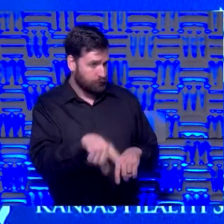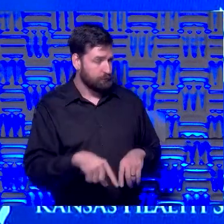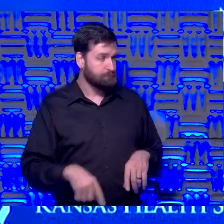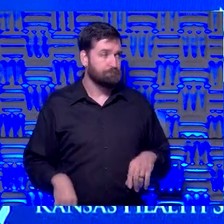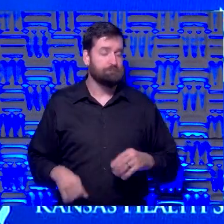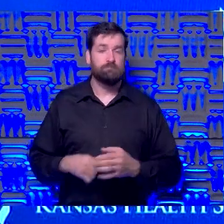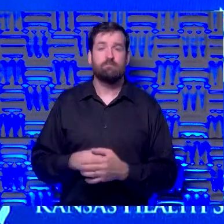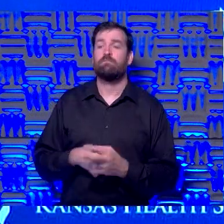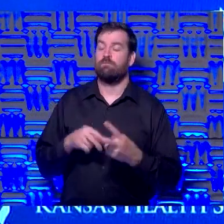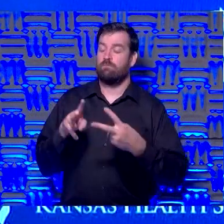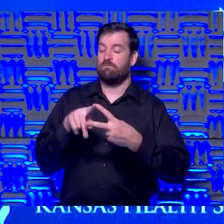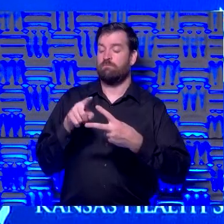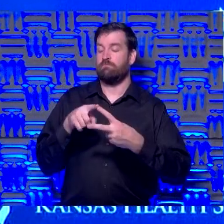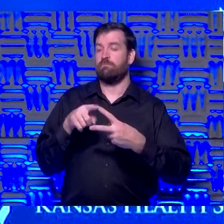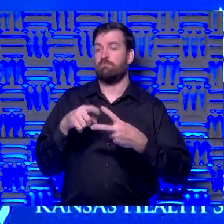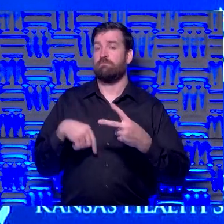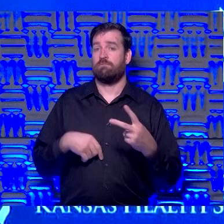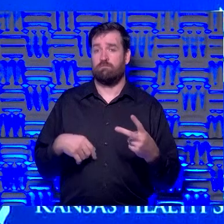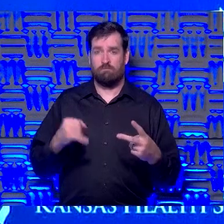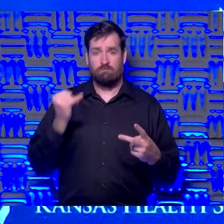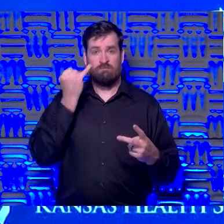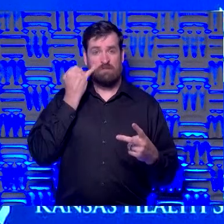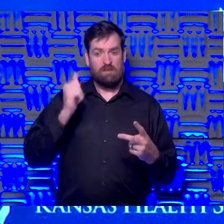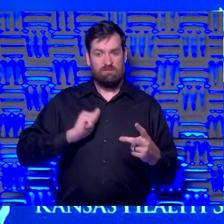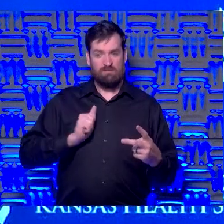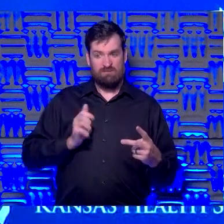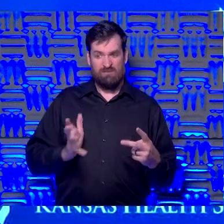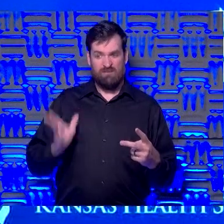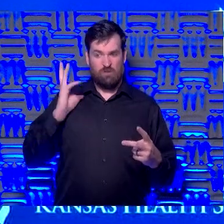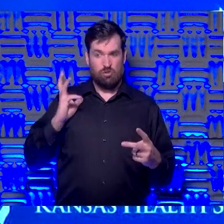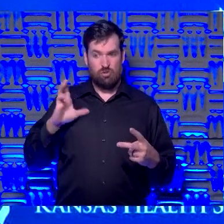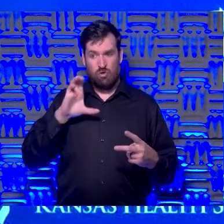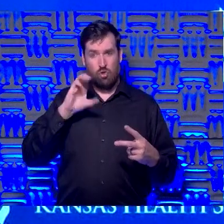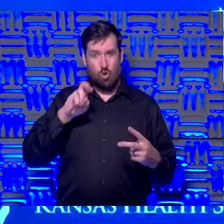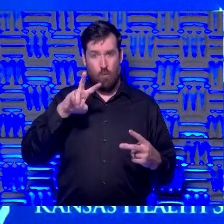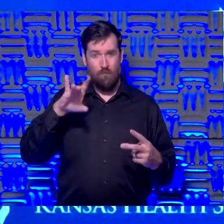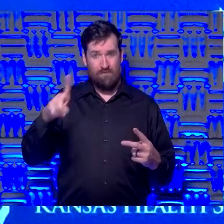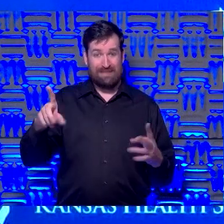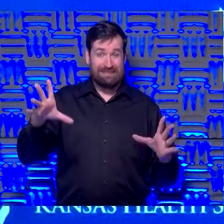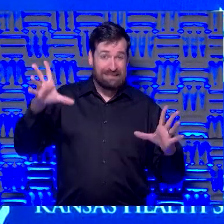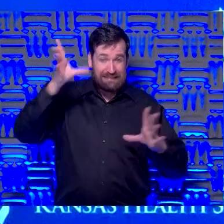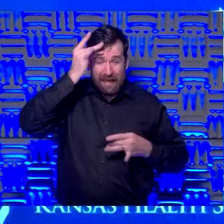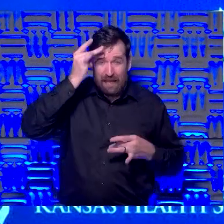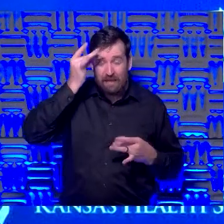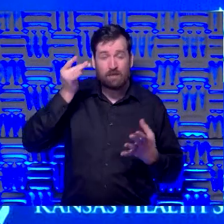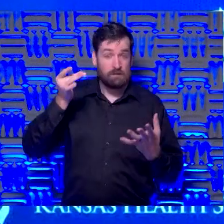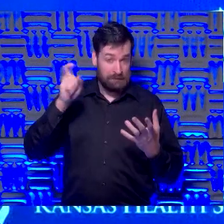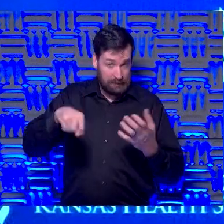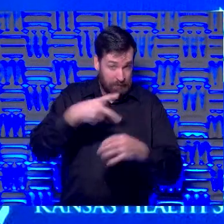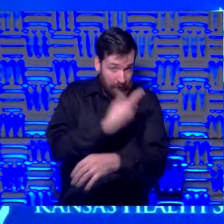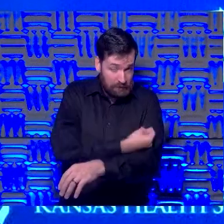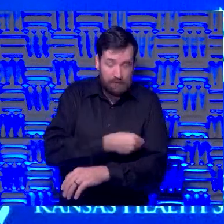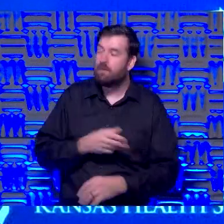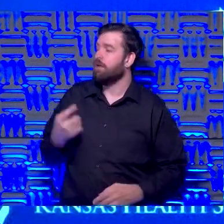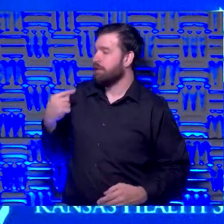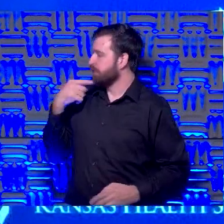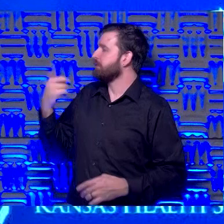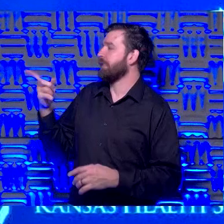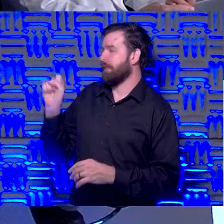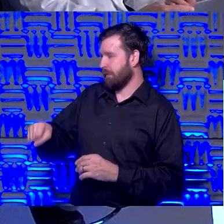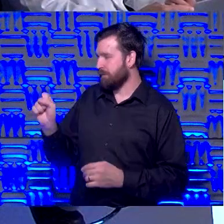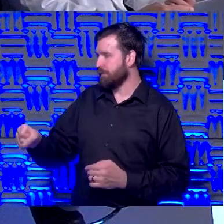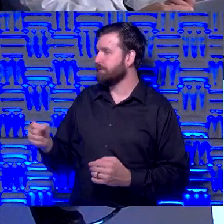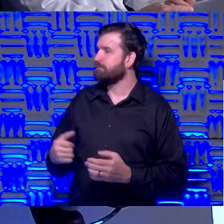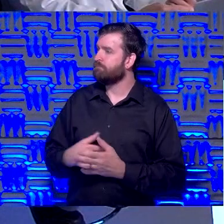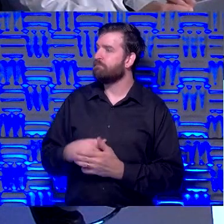right. Okay. One of them is, if I had COVID, am I going to need a vaccine? The answer to that is we're going to say yes. I'm gonna say yes. Because